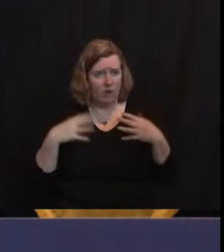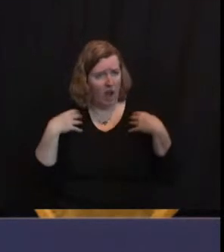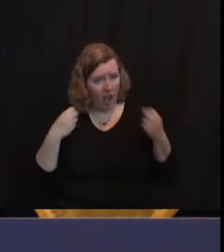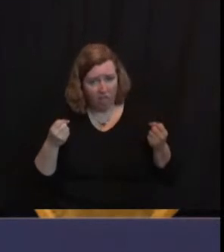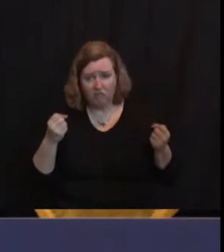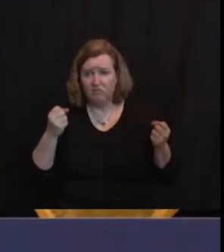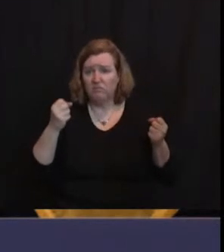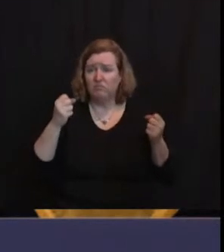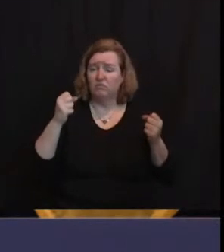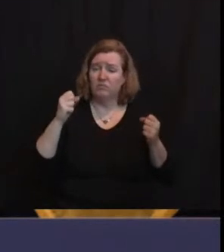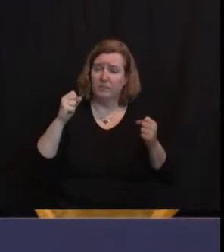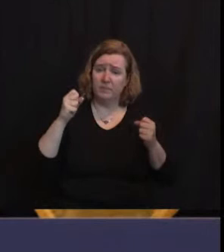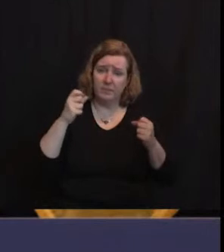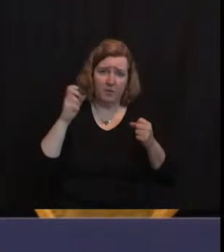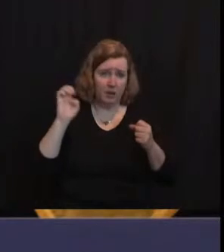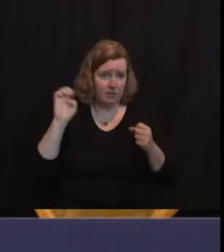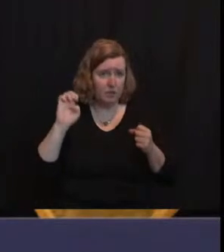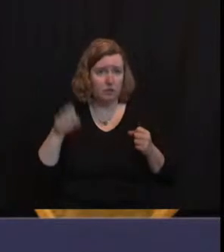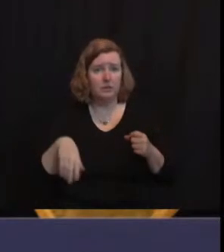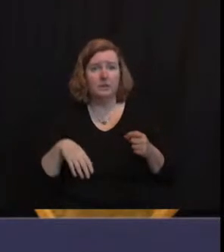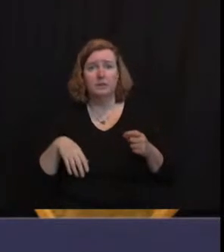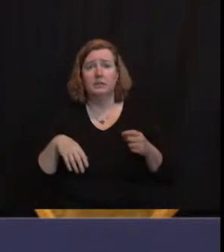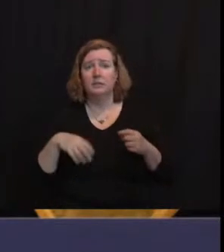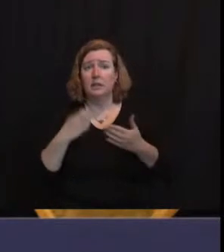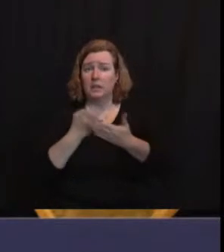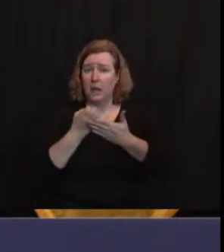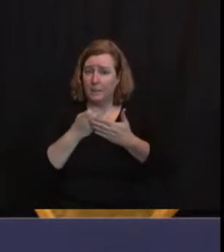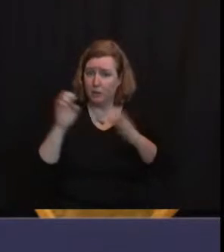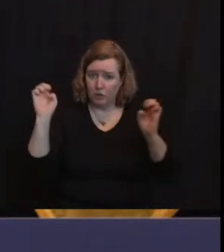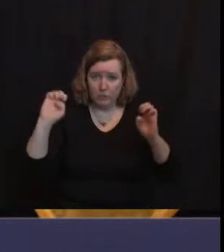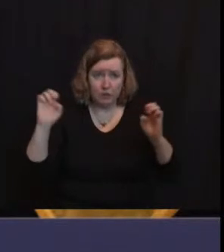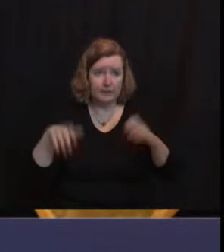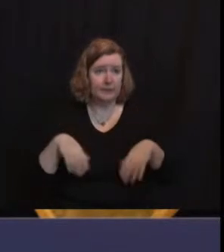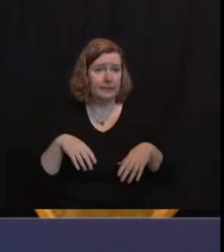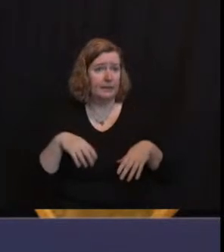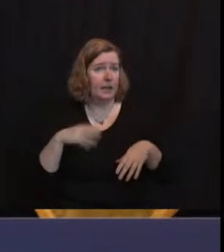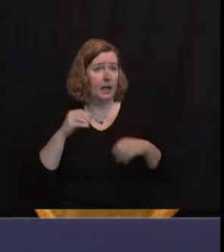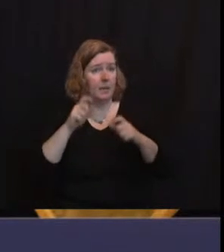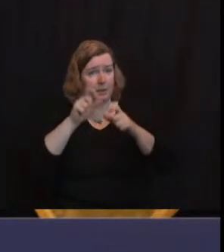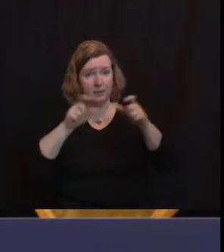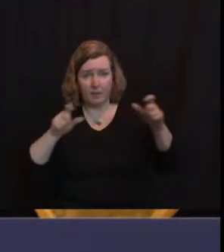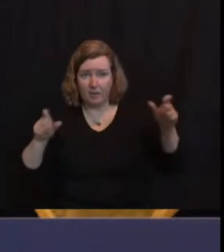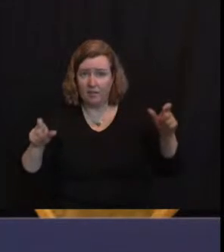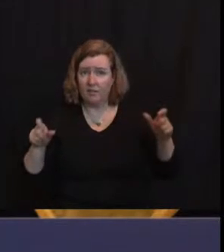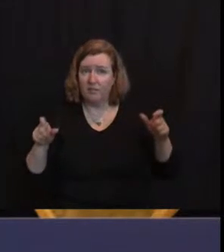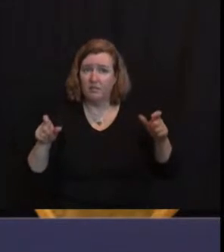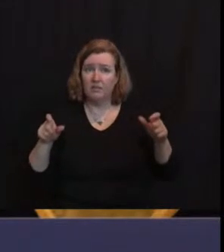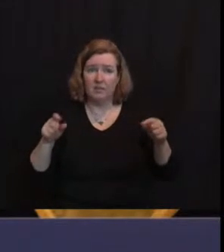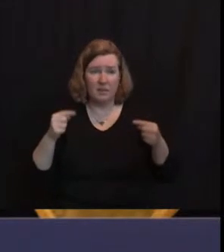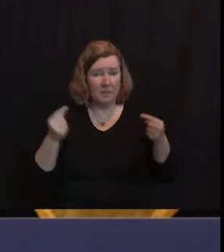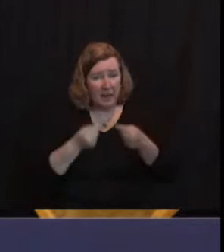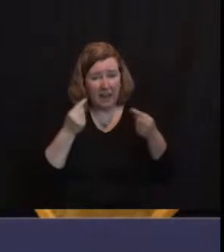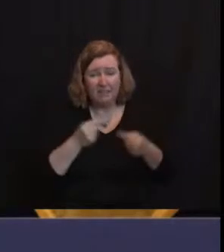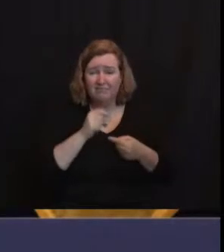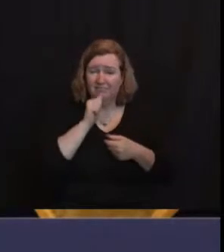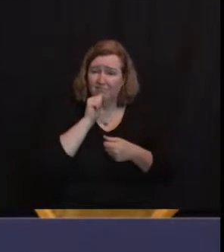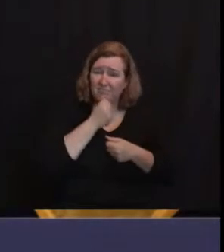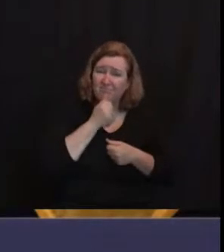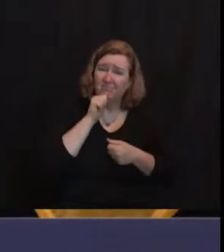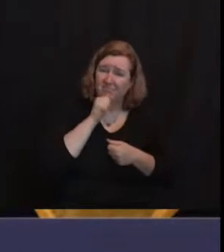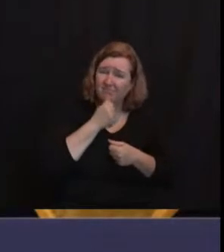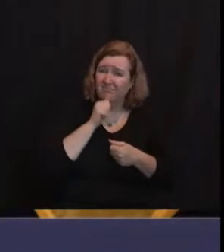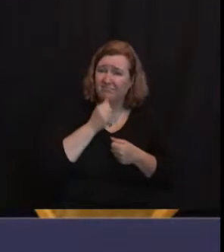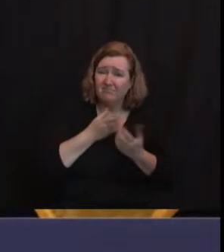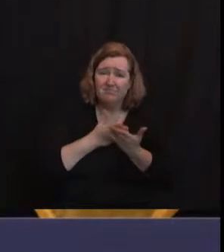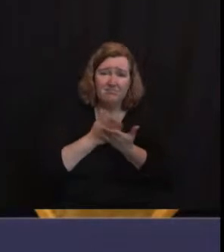and I can tell you from an economic standpoint, and from a pain and suffering at the individual level. We have a lot of mouths